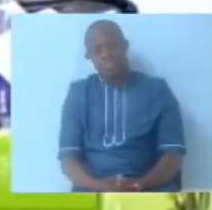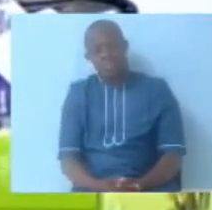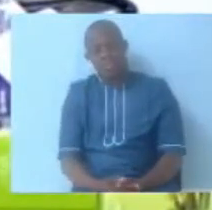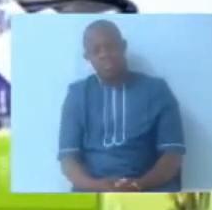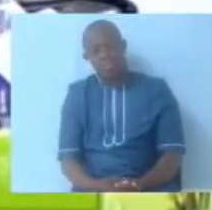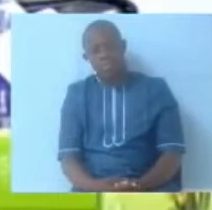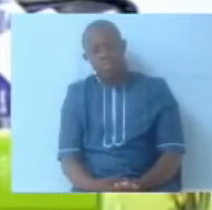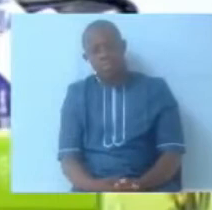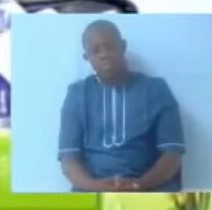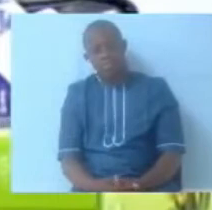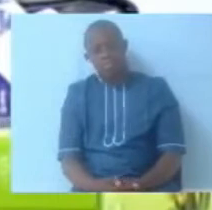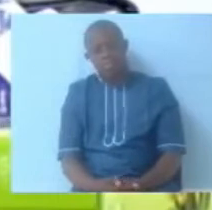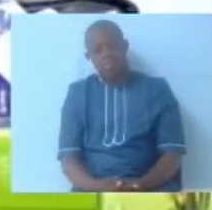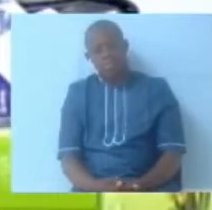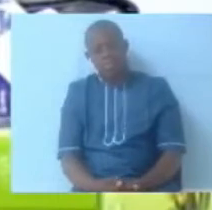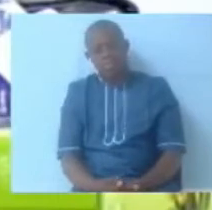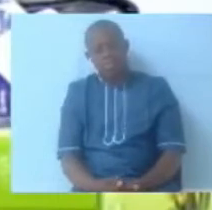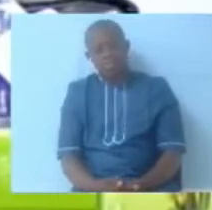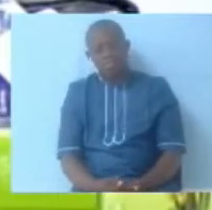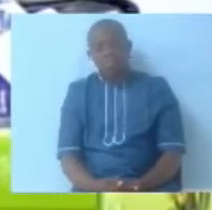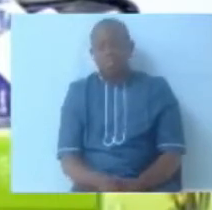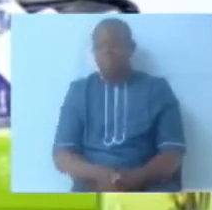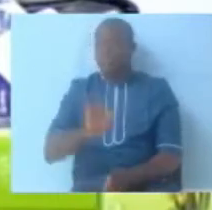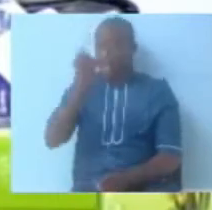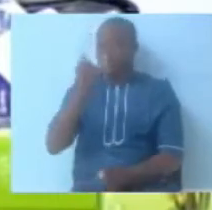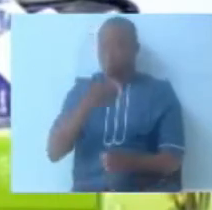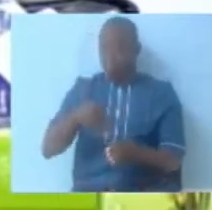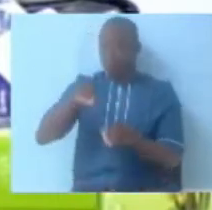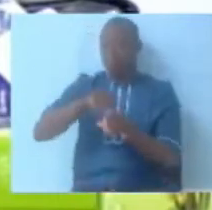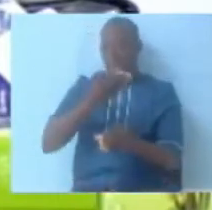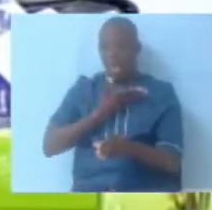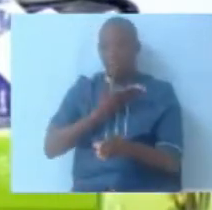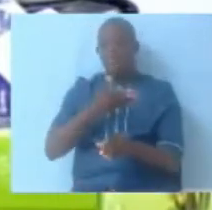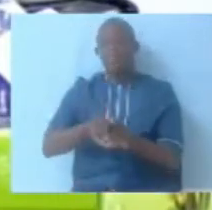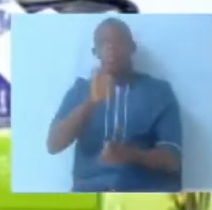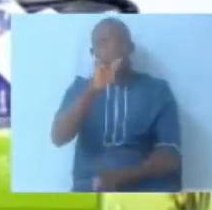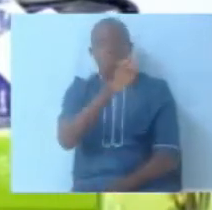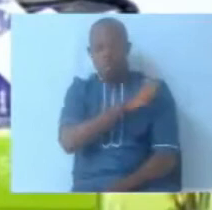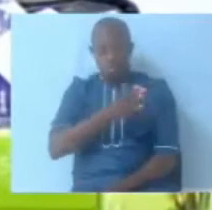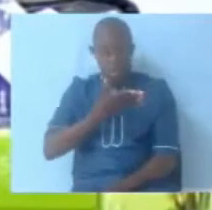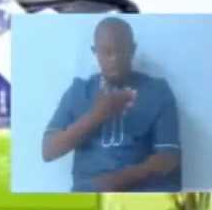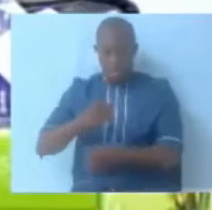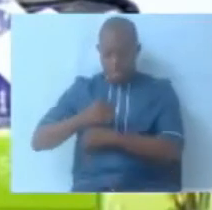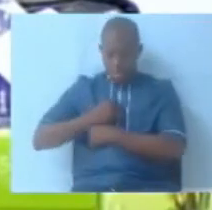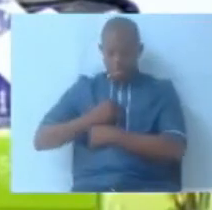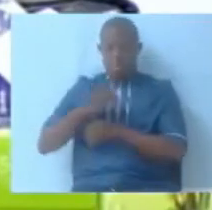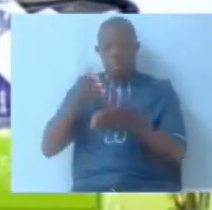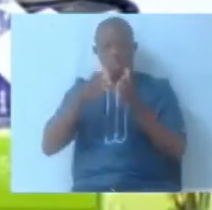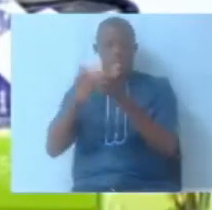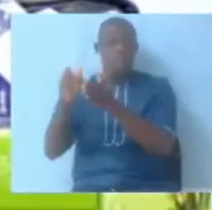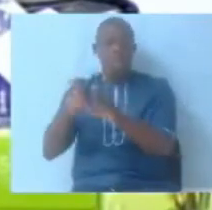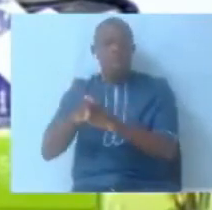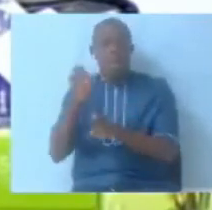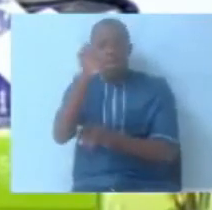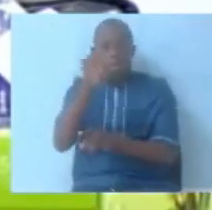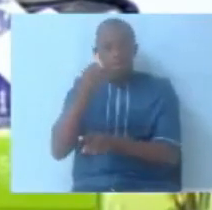yalon ko ina tala pur kete fananke silandi. Yes, that was part of it, but also there was a security aspect of it because they were afraid that